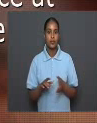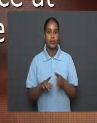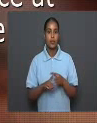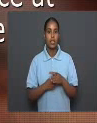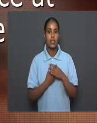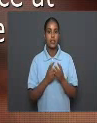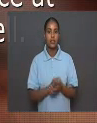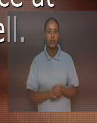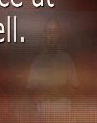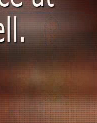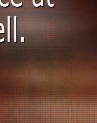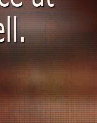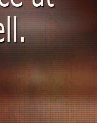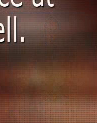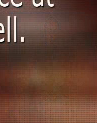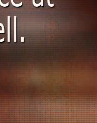Begin.